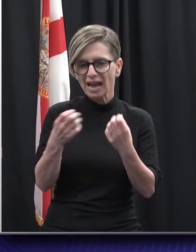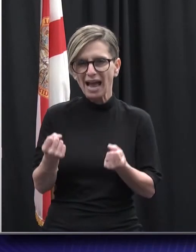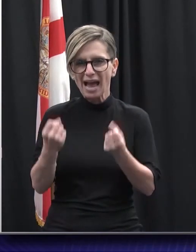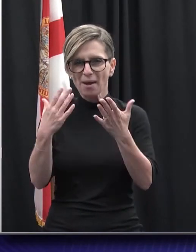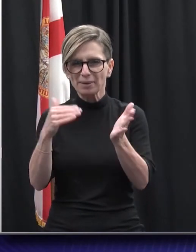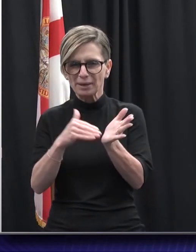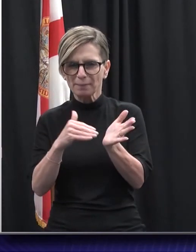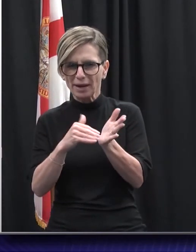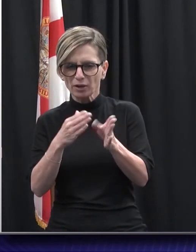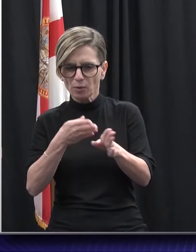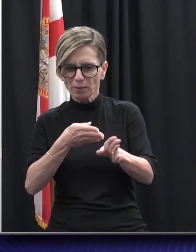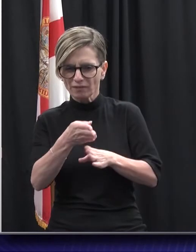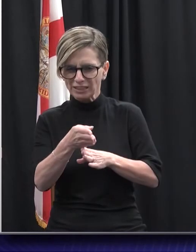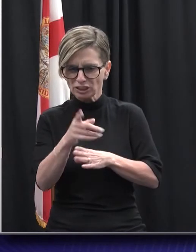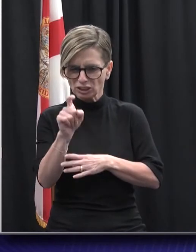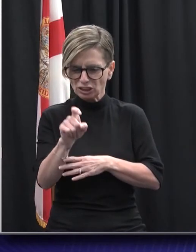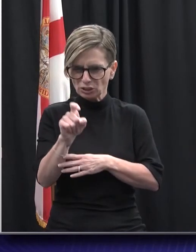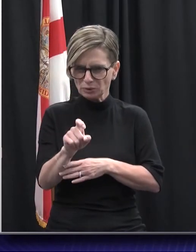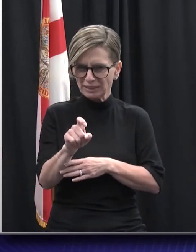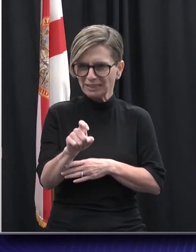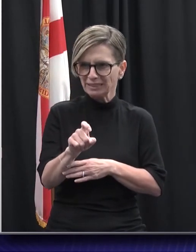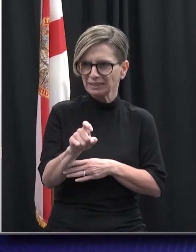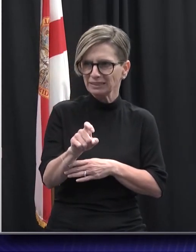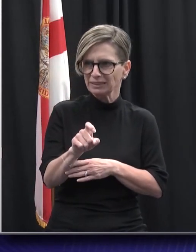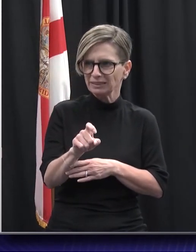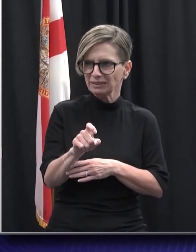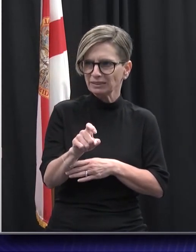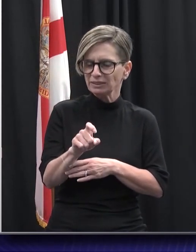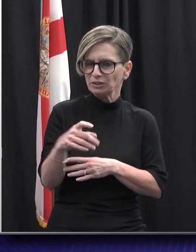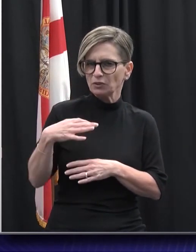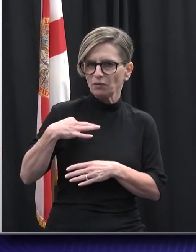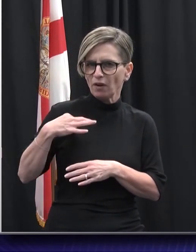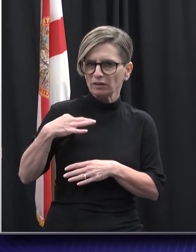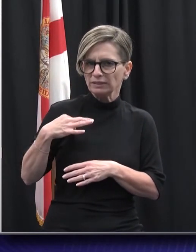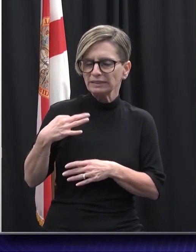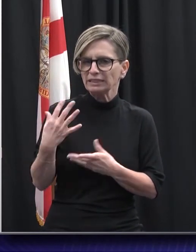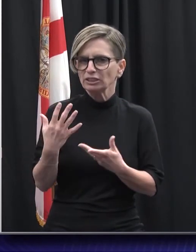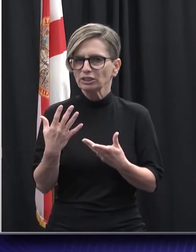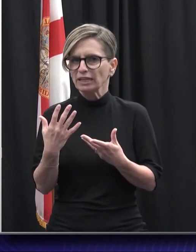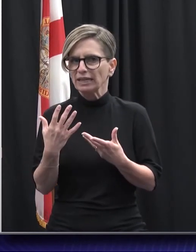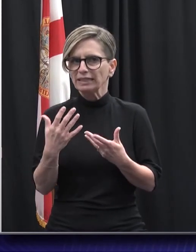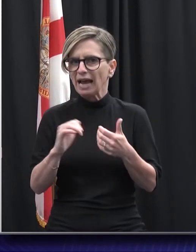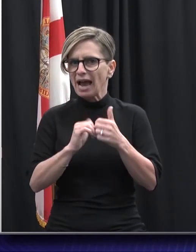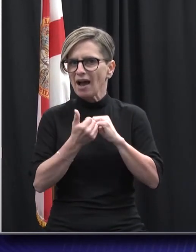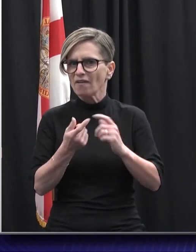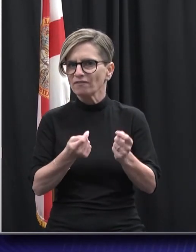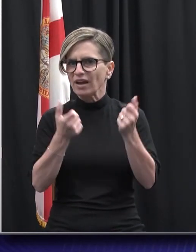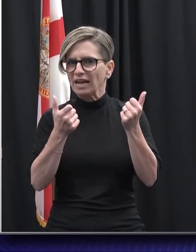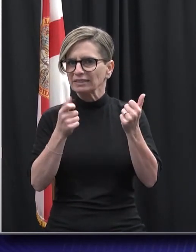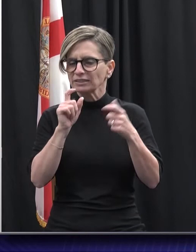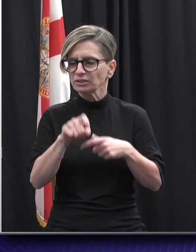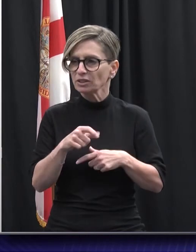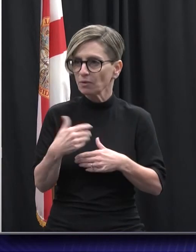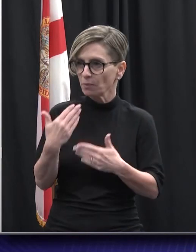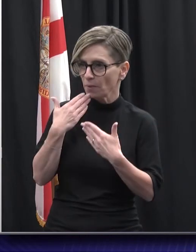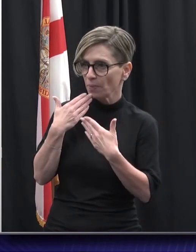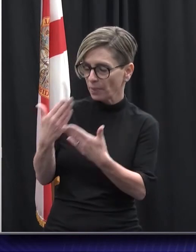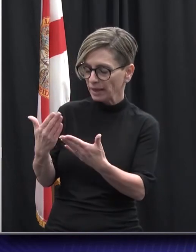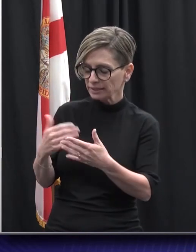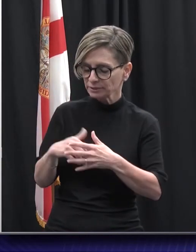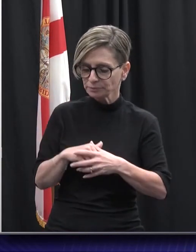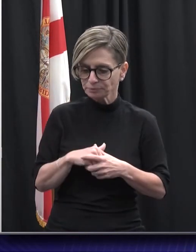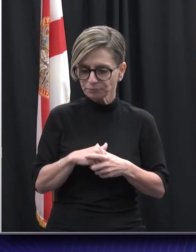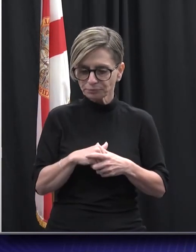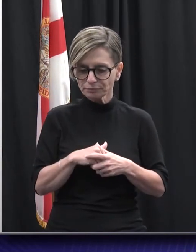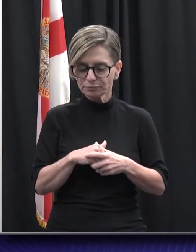like to see on this reserve and how quickly you would like to have it all pulled together. Well, thank you, and thank you for actually helping us recruit.